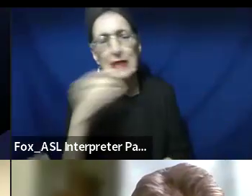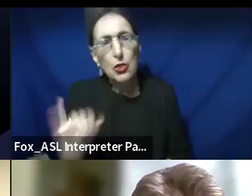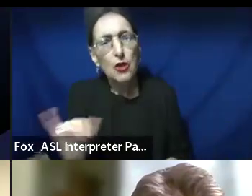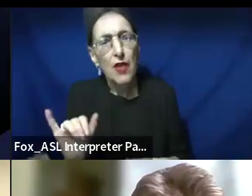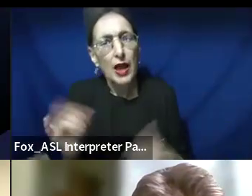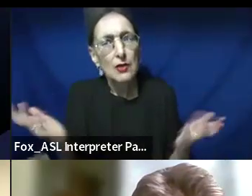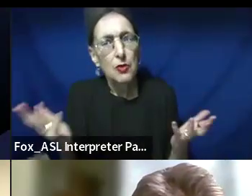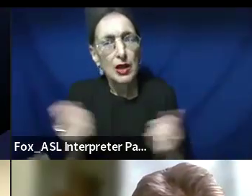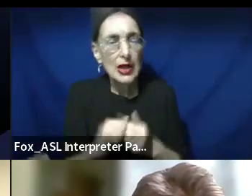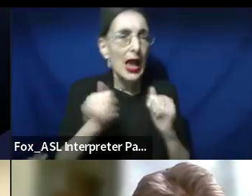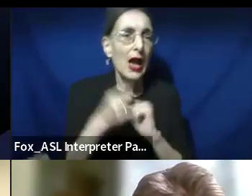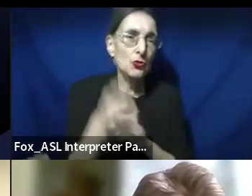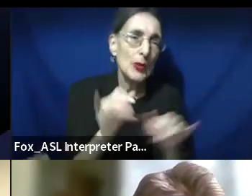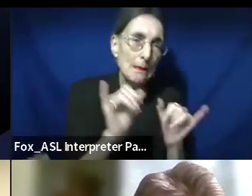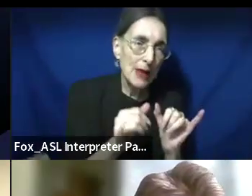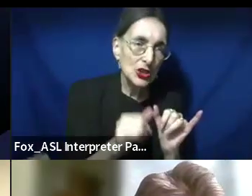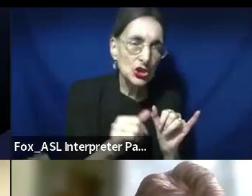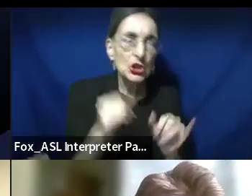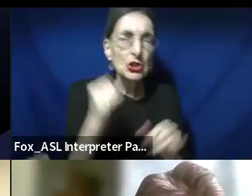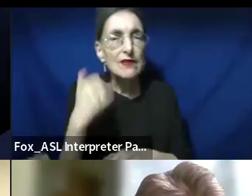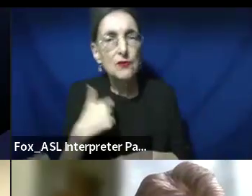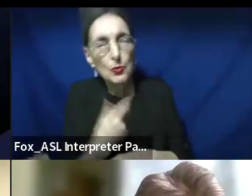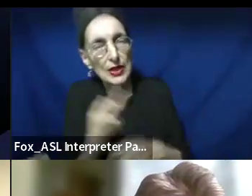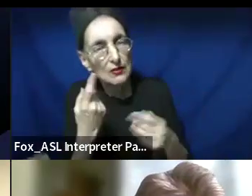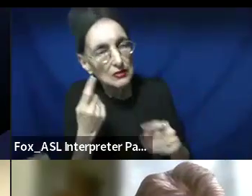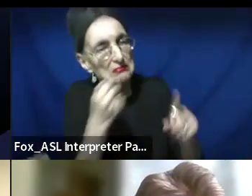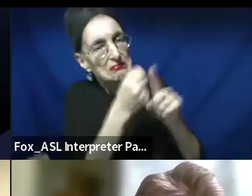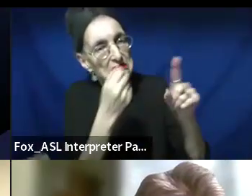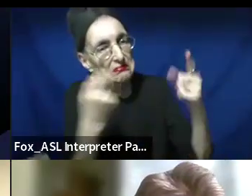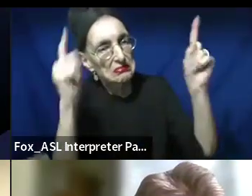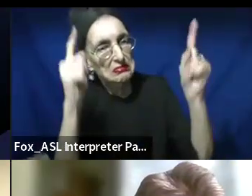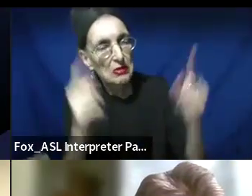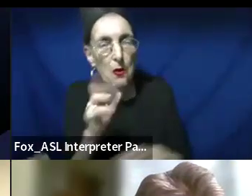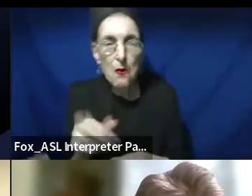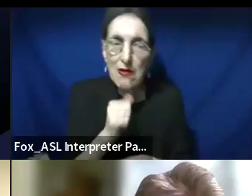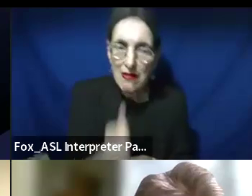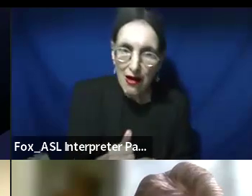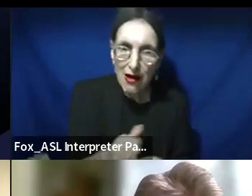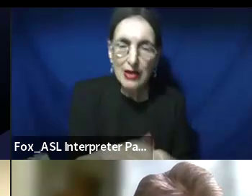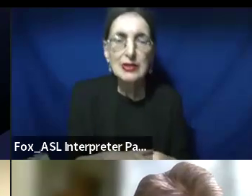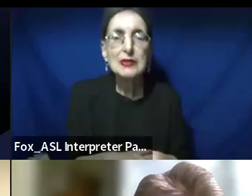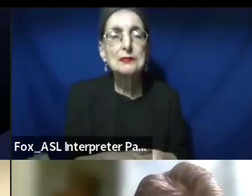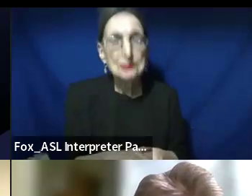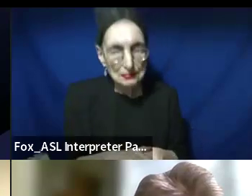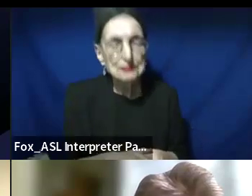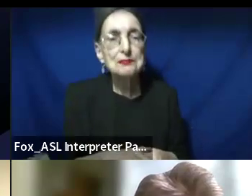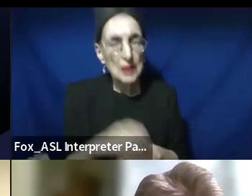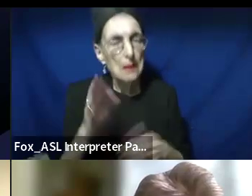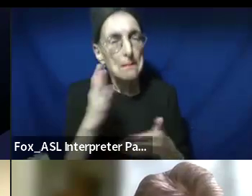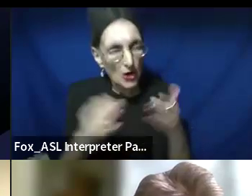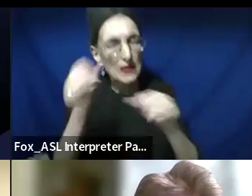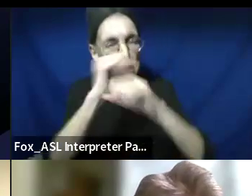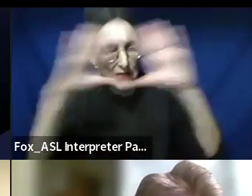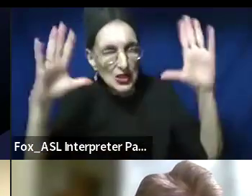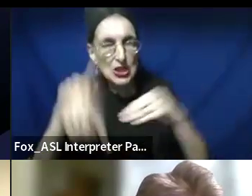progress toward reaching it? It's part of a bigger vision that the Healey-Driscoll administration has around outdoors for